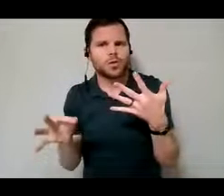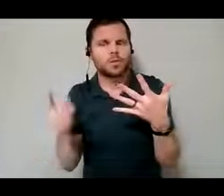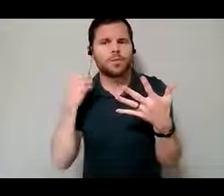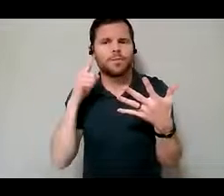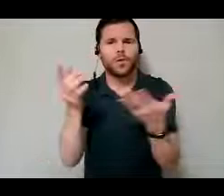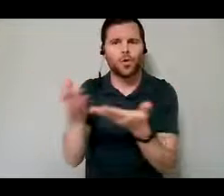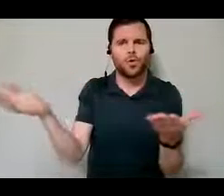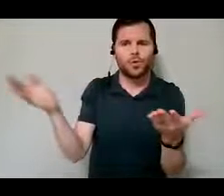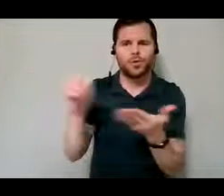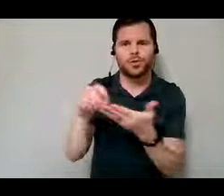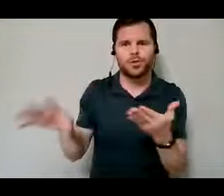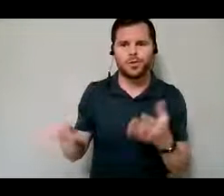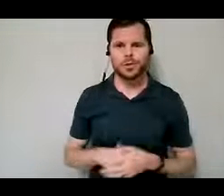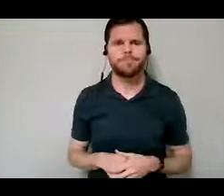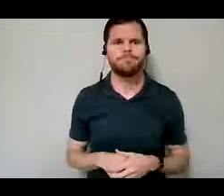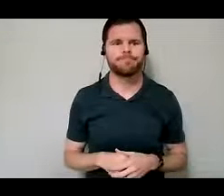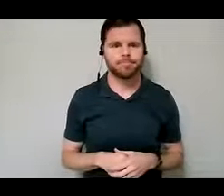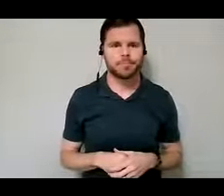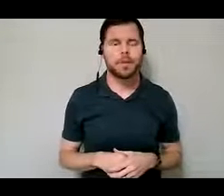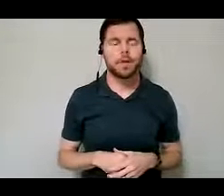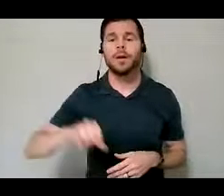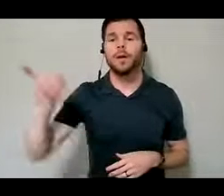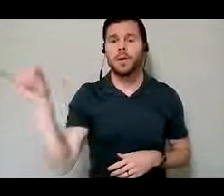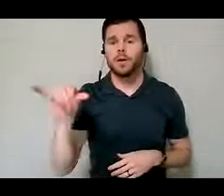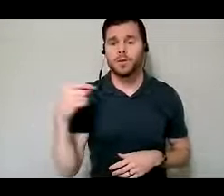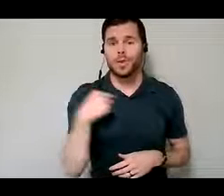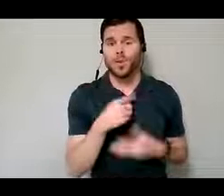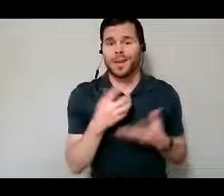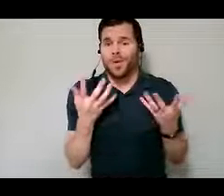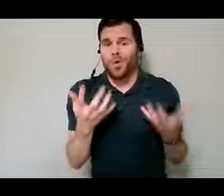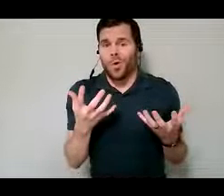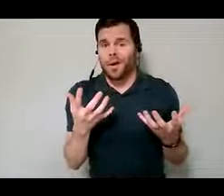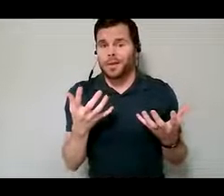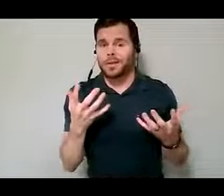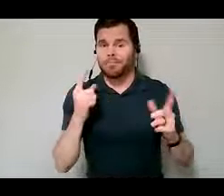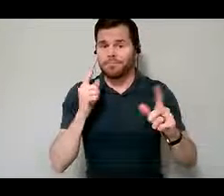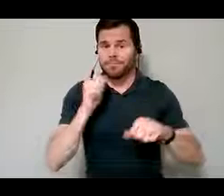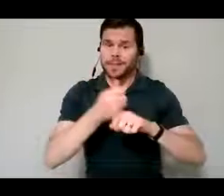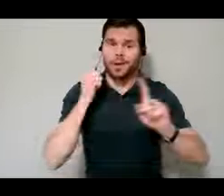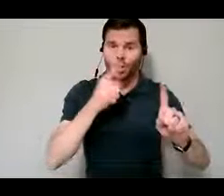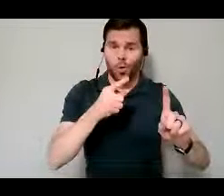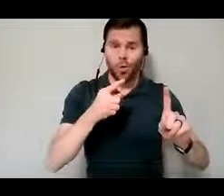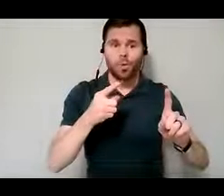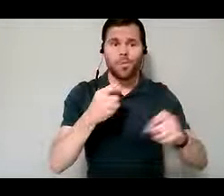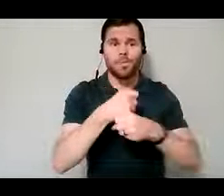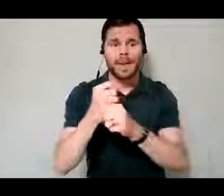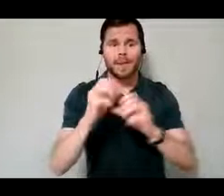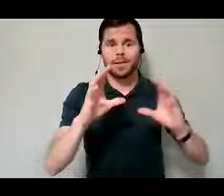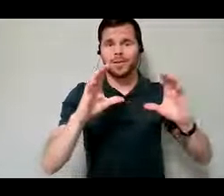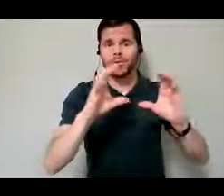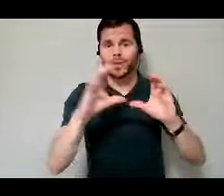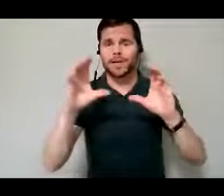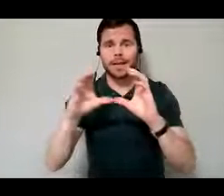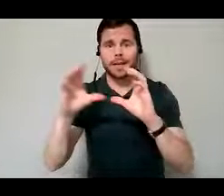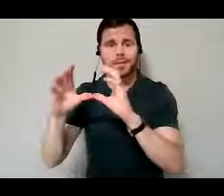students. One of the other things that we would like to do as an office this year is really focus on creating certificates for those students that